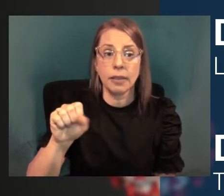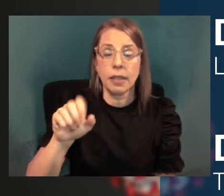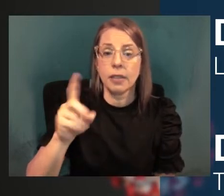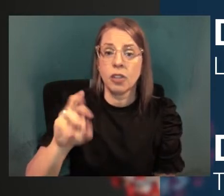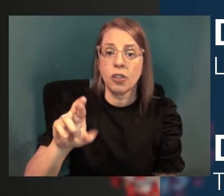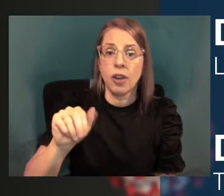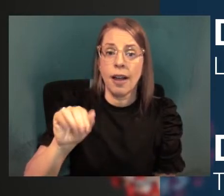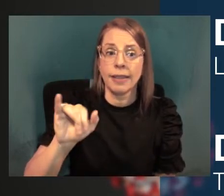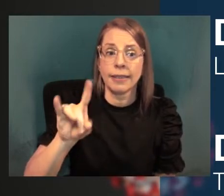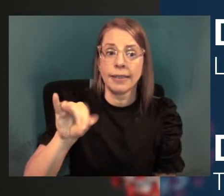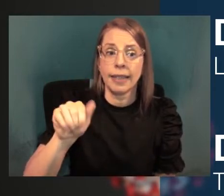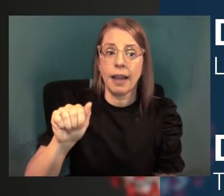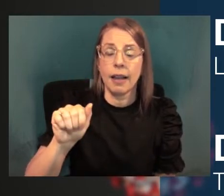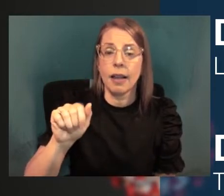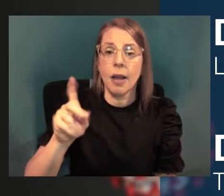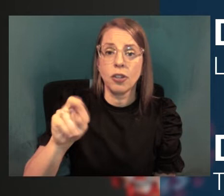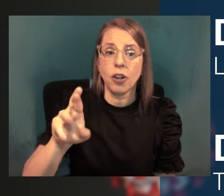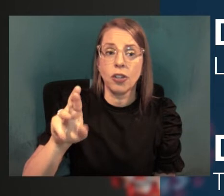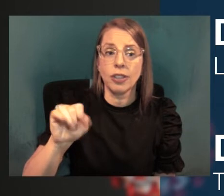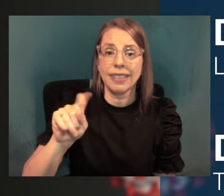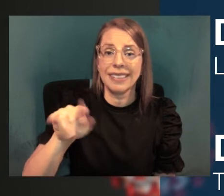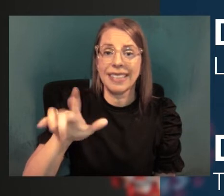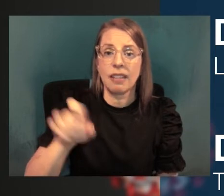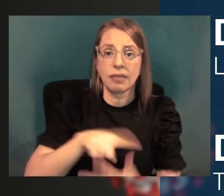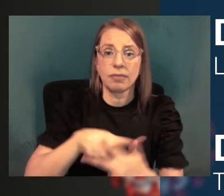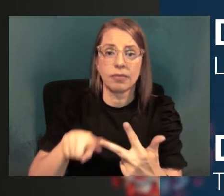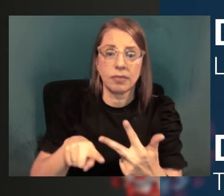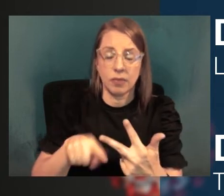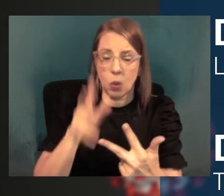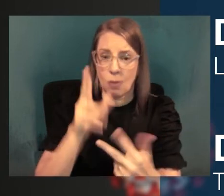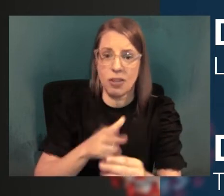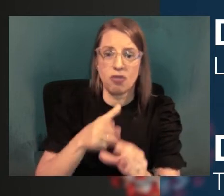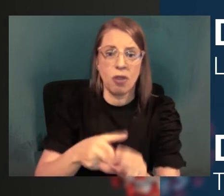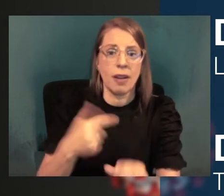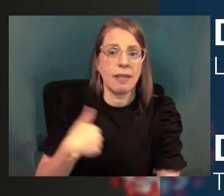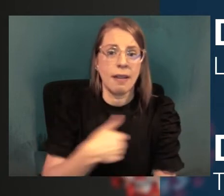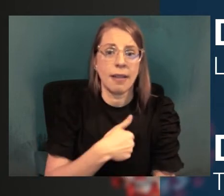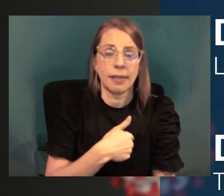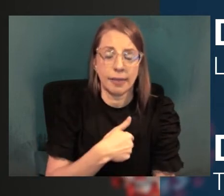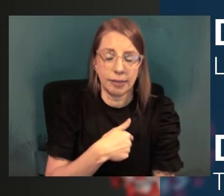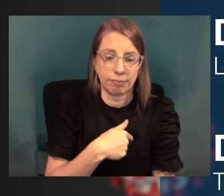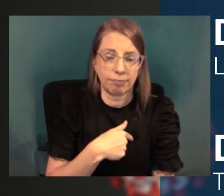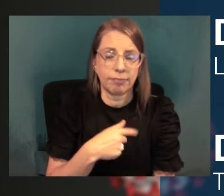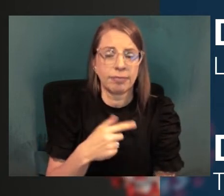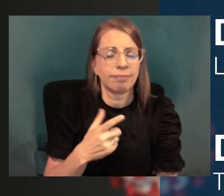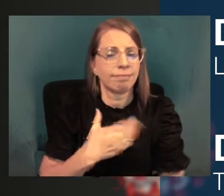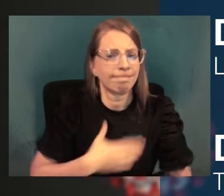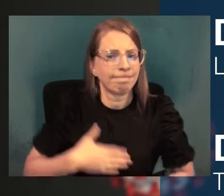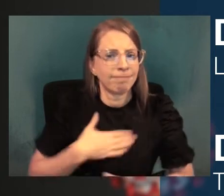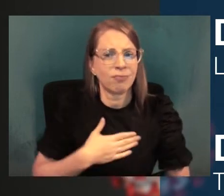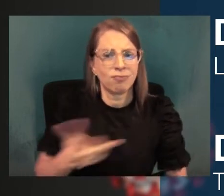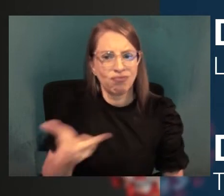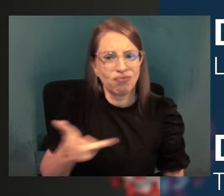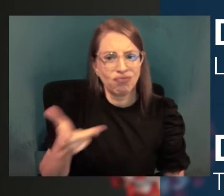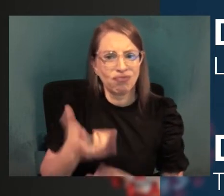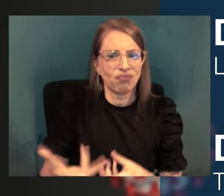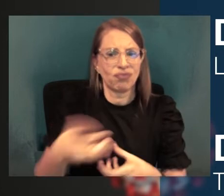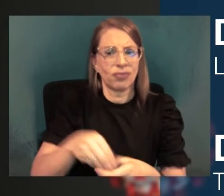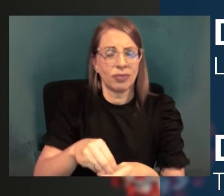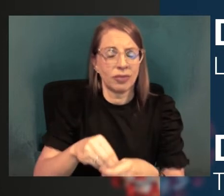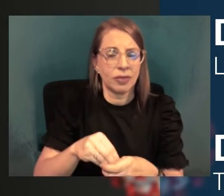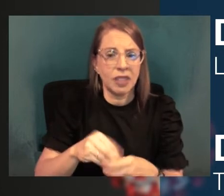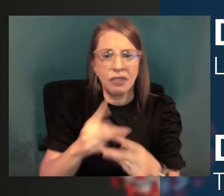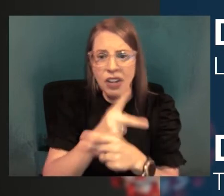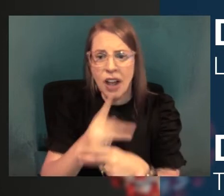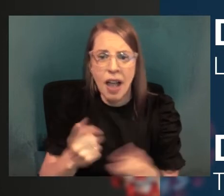Steele with Truman Medical Center's University Health will be joining us in the program. It's always a pleasure to have those guys on here, kind of figure out what's going on around the city. We